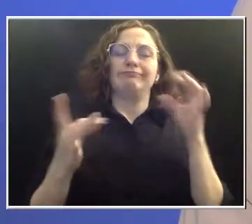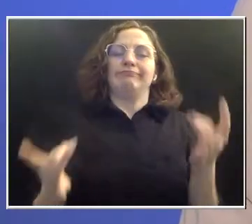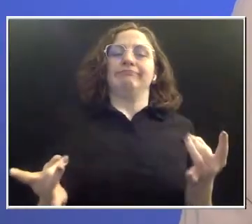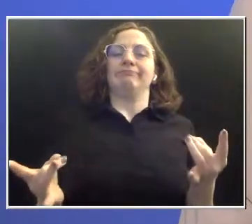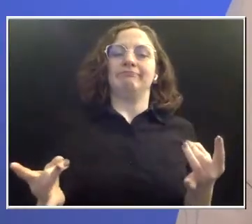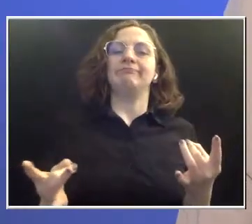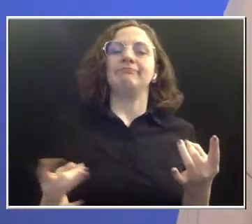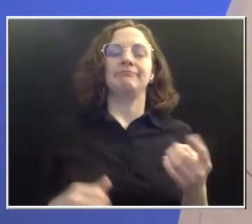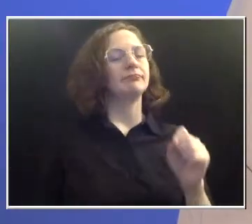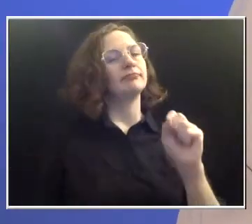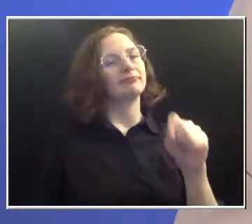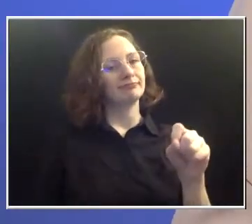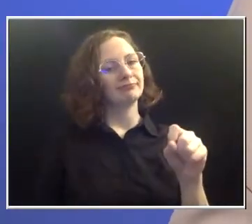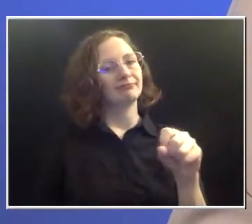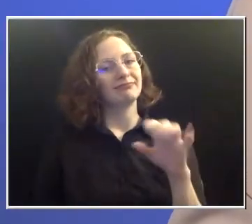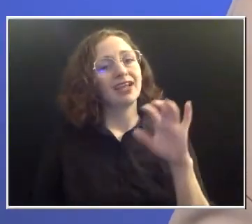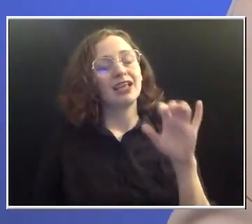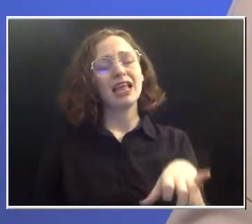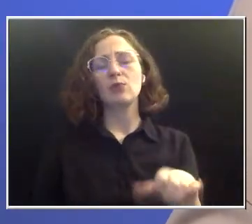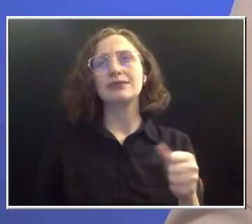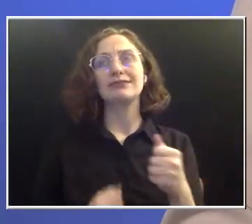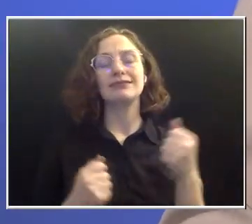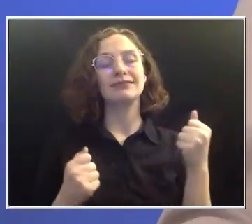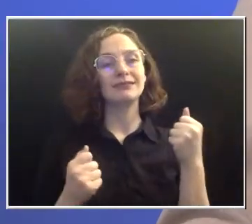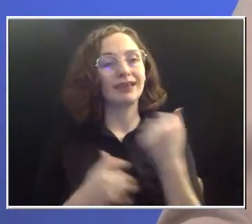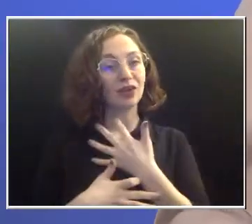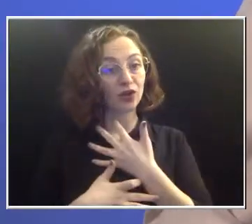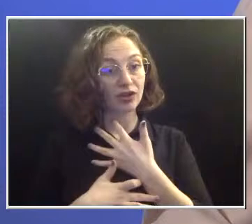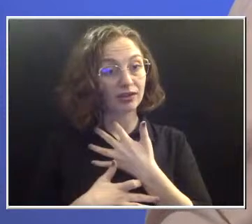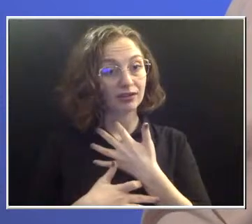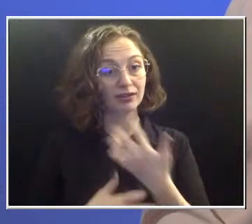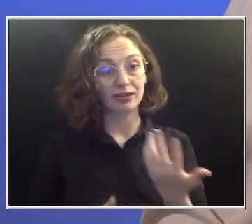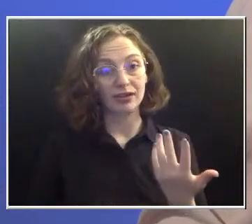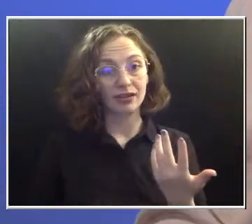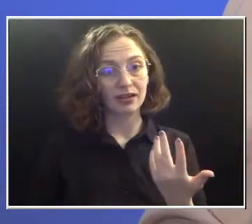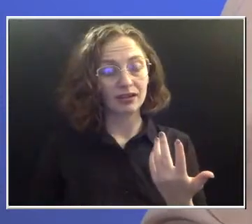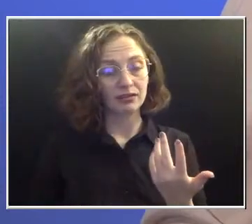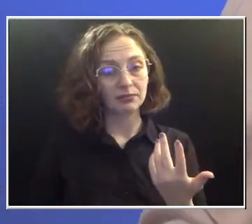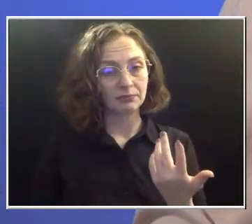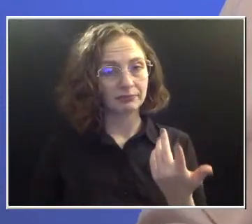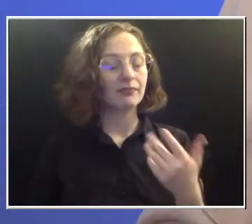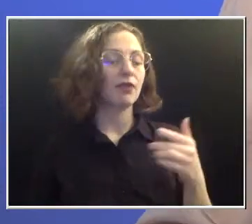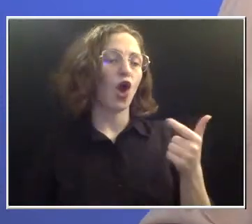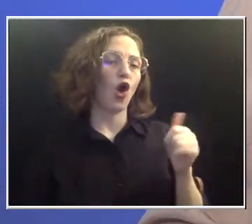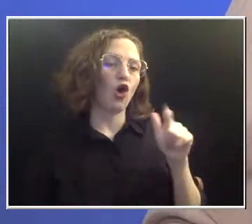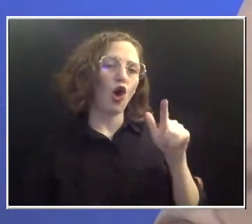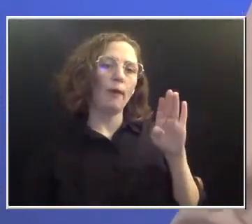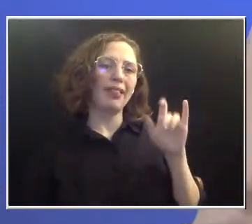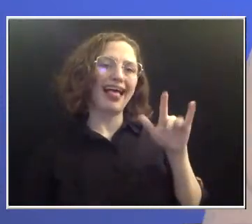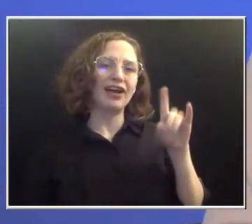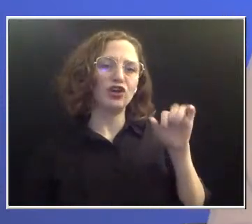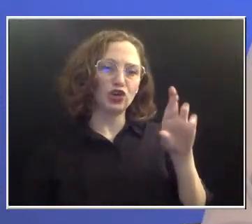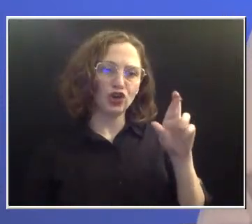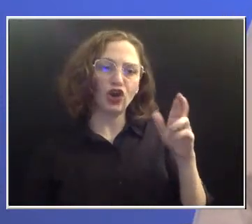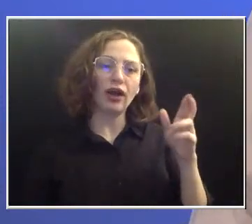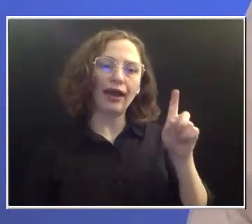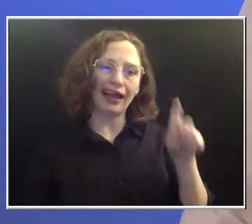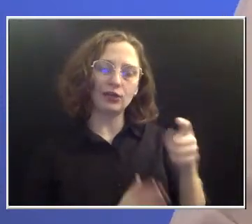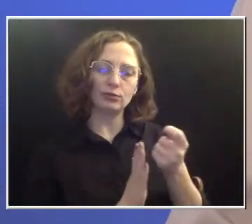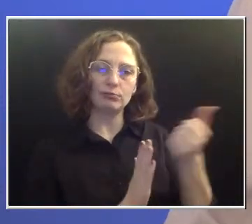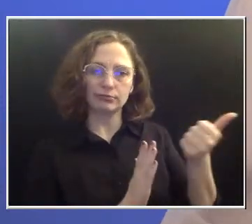really, it was scary because I had my gallbladder removed before. That's laparoscopic. I just kind of put it in the same